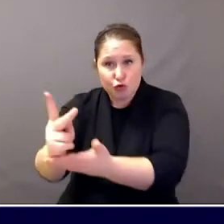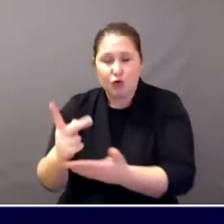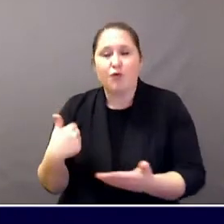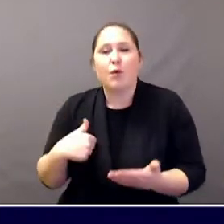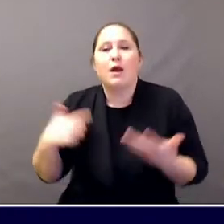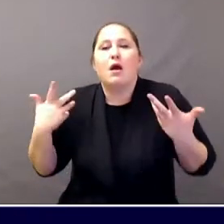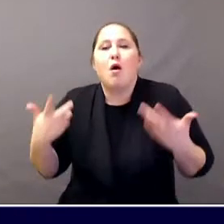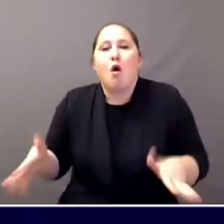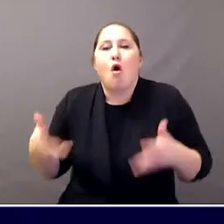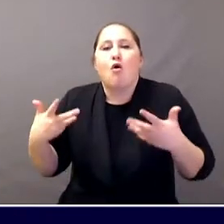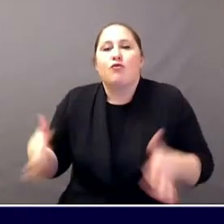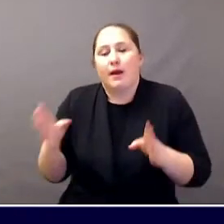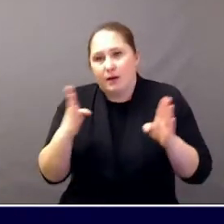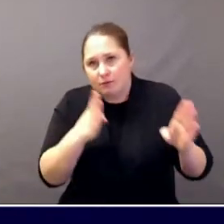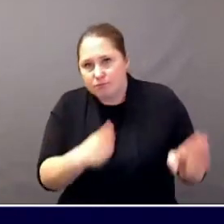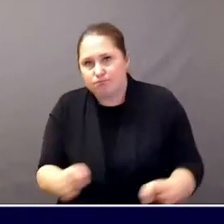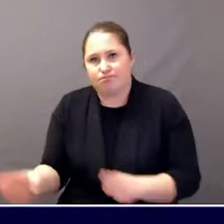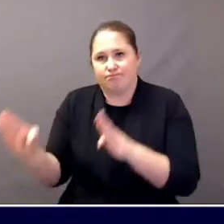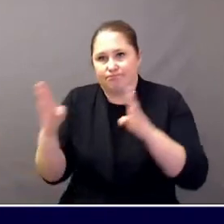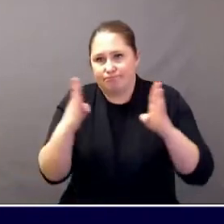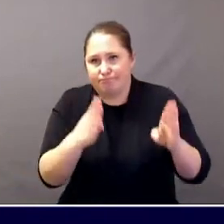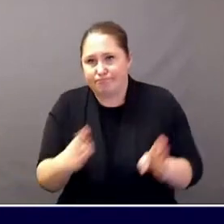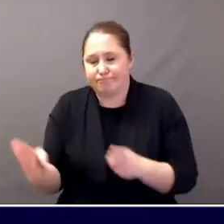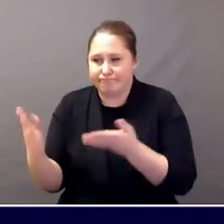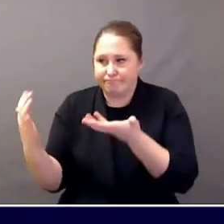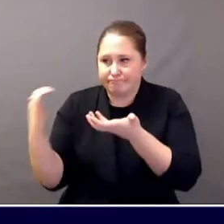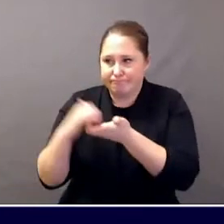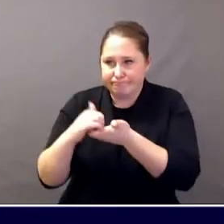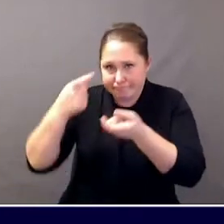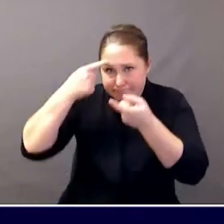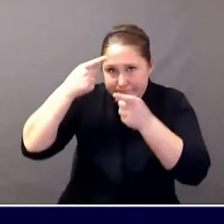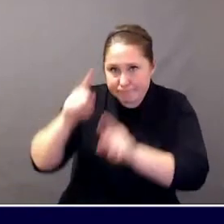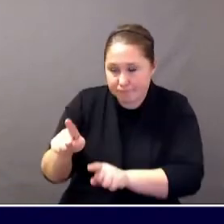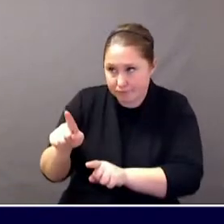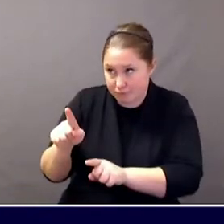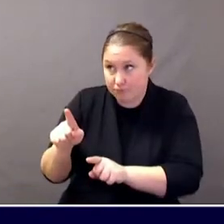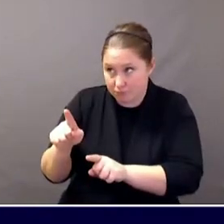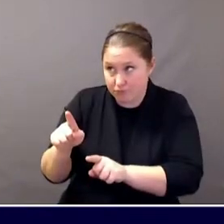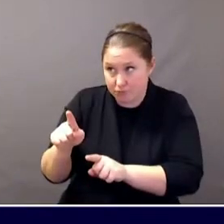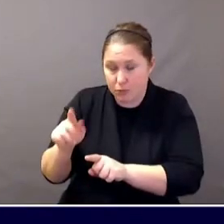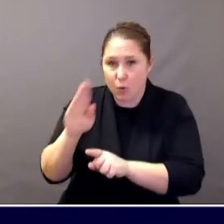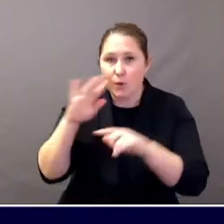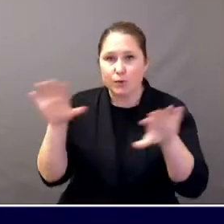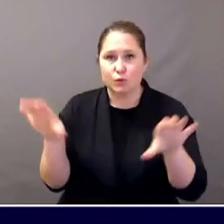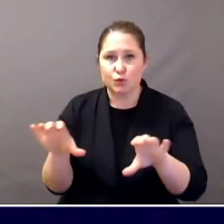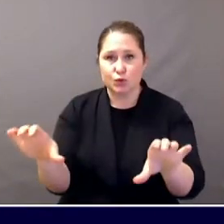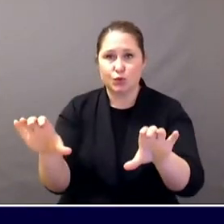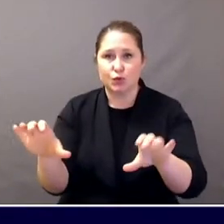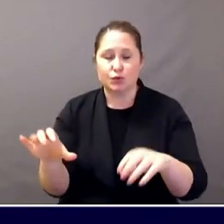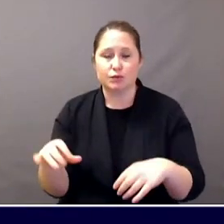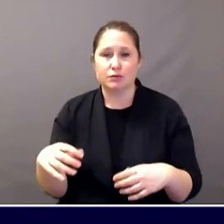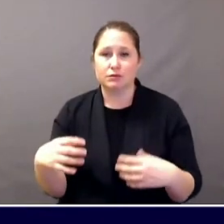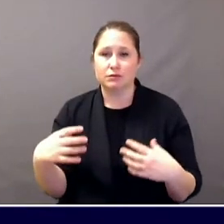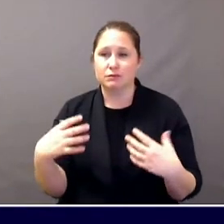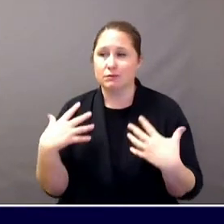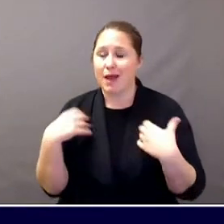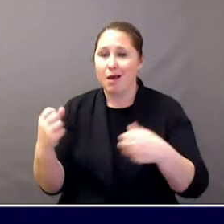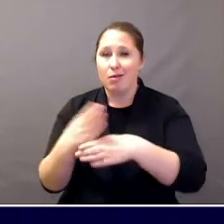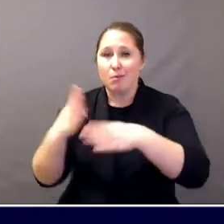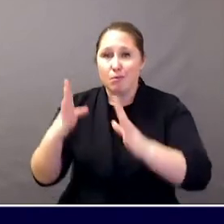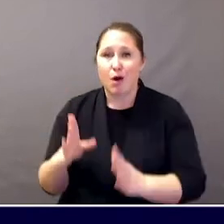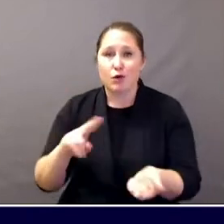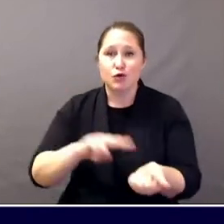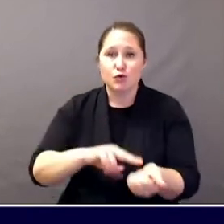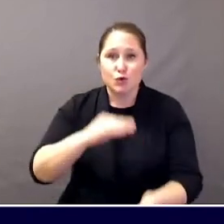about vaccines, we started collaborating and talking with all of our health partners, the nursing homes and long-term care facilities, the public